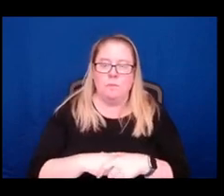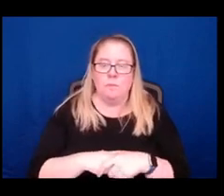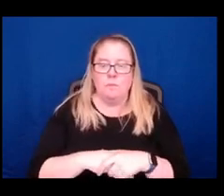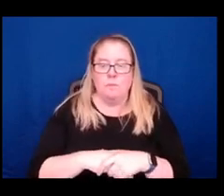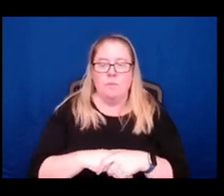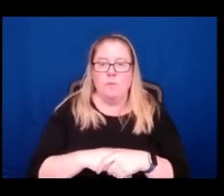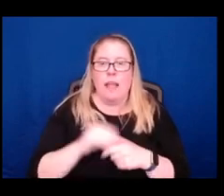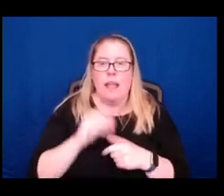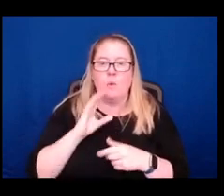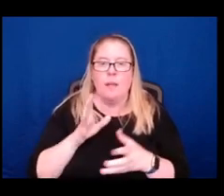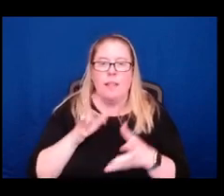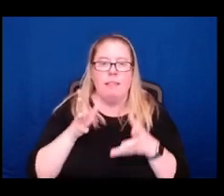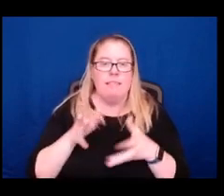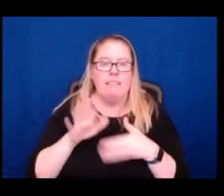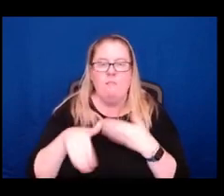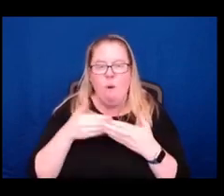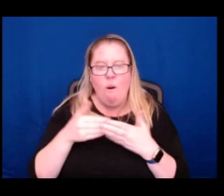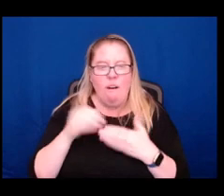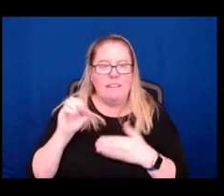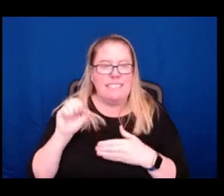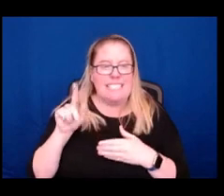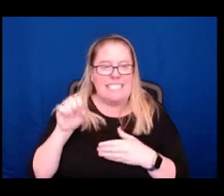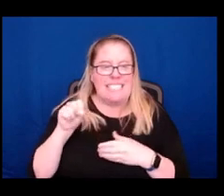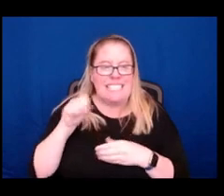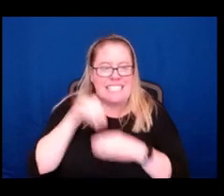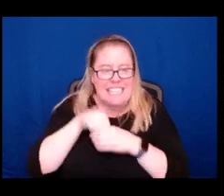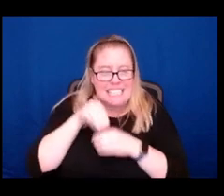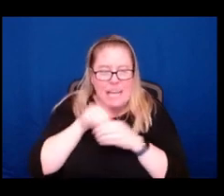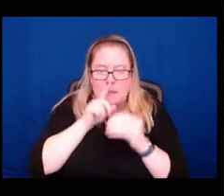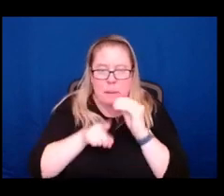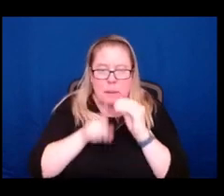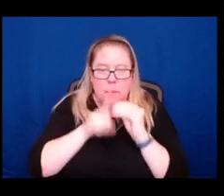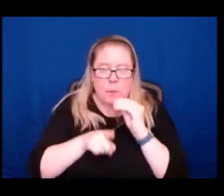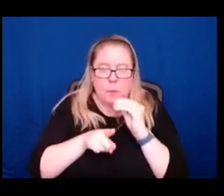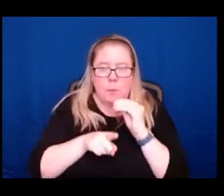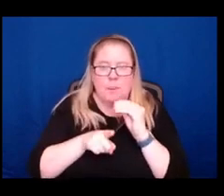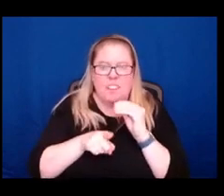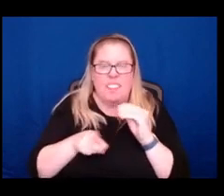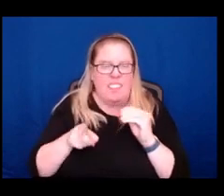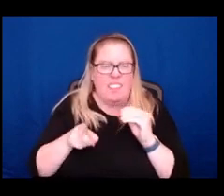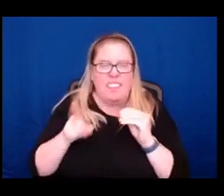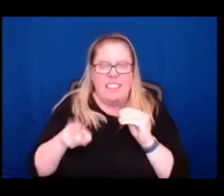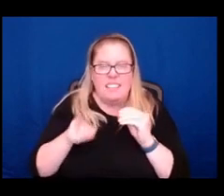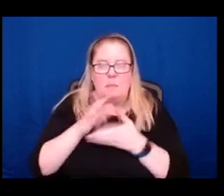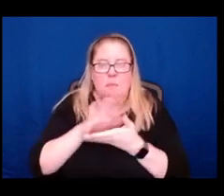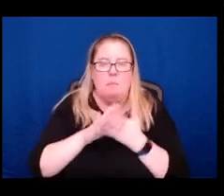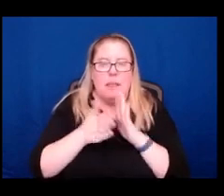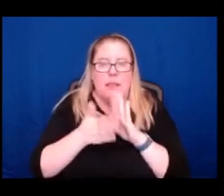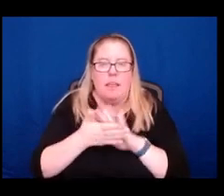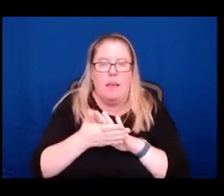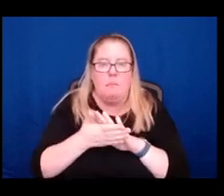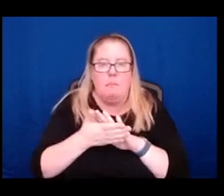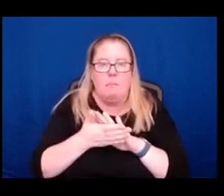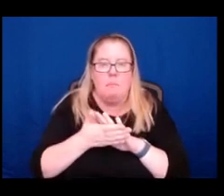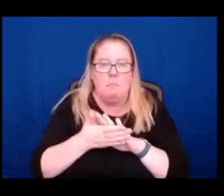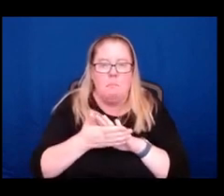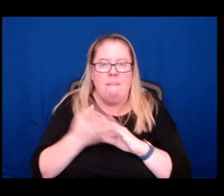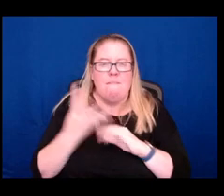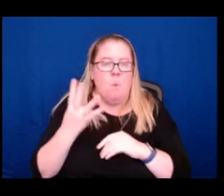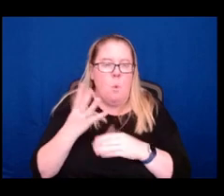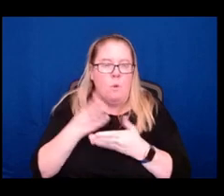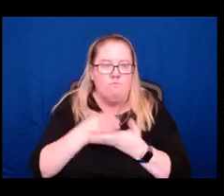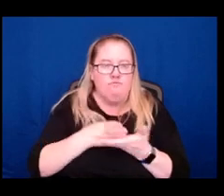the seeds of my tomatoes. I'm going to cut these into, you can cut them into fours, but we'll break it down a little more.